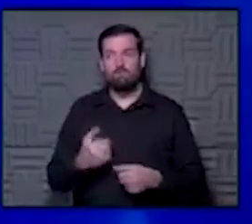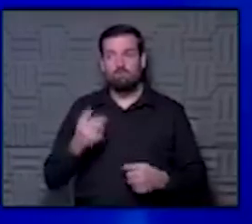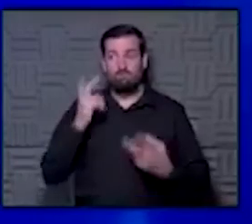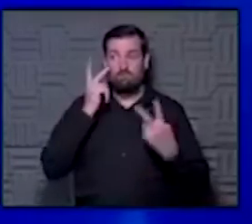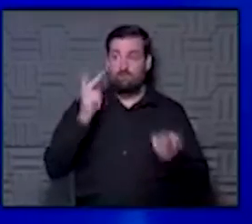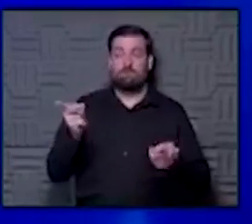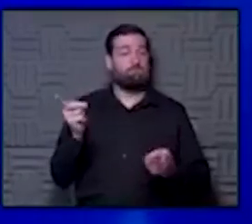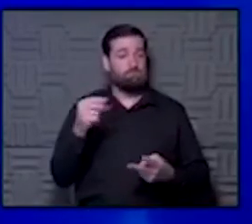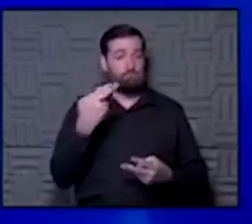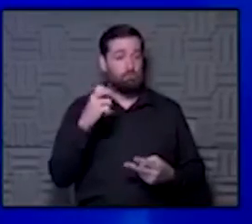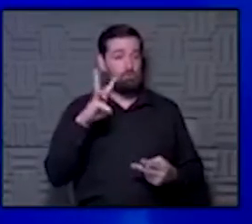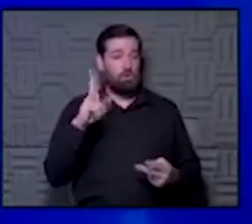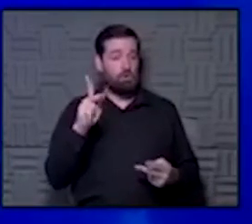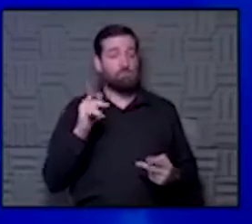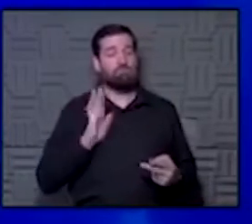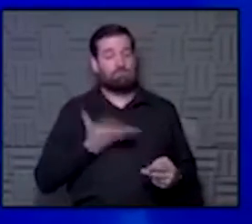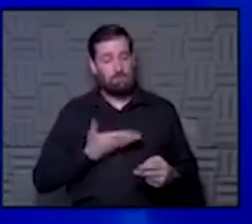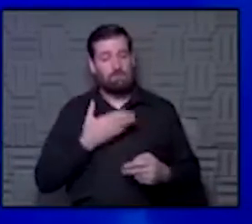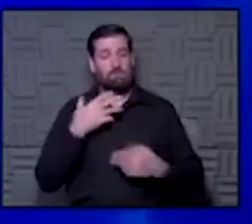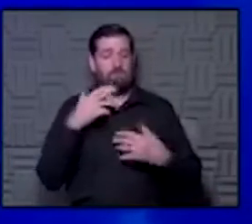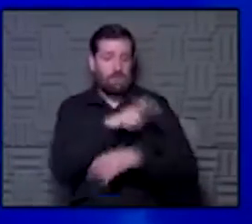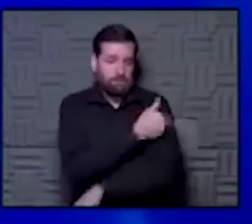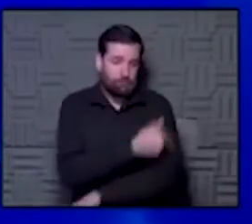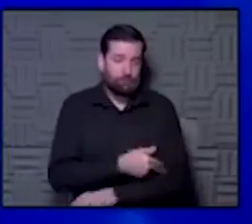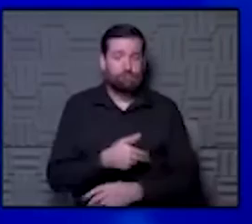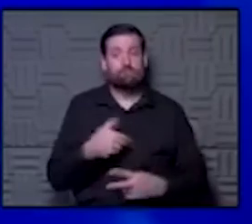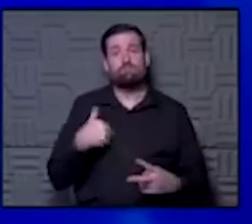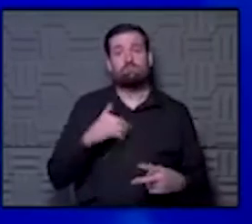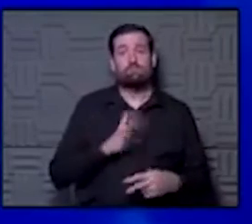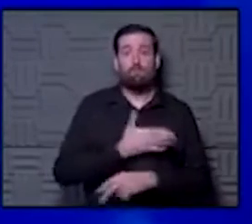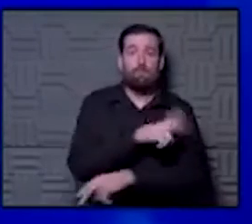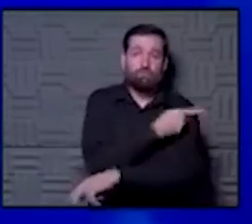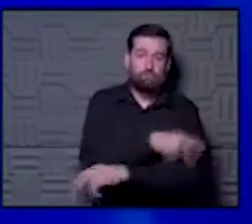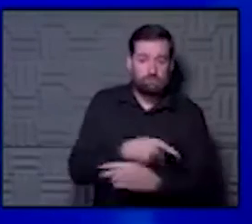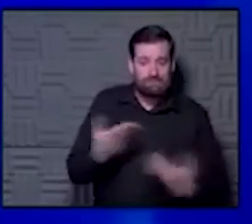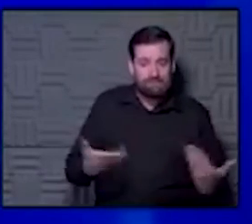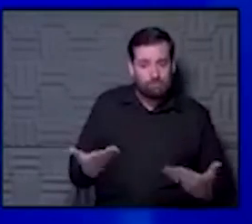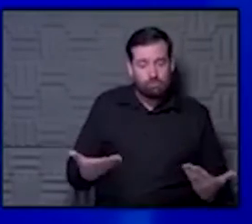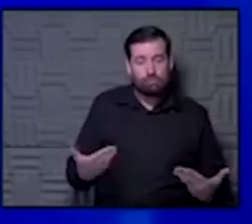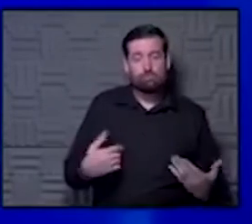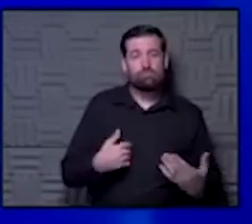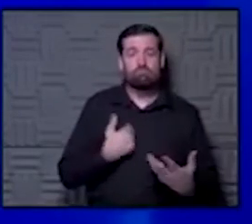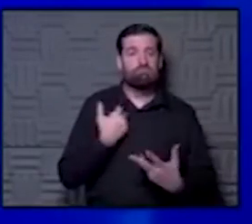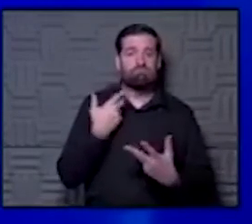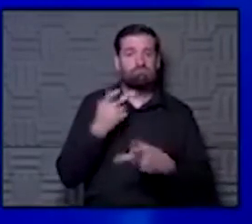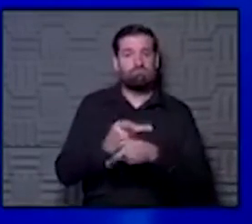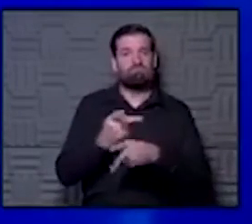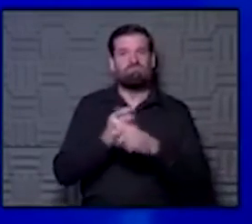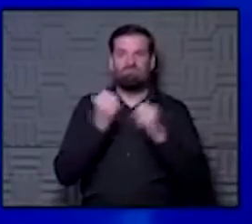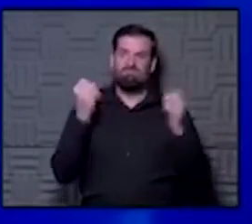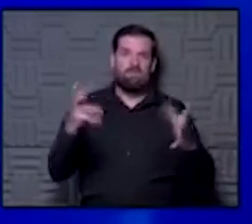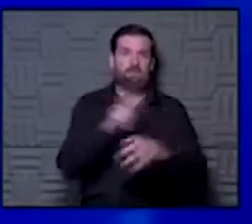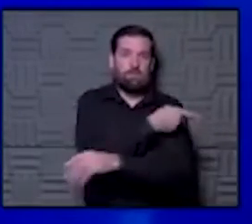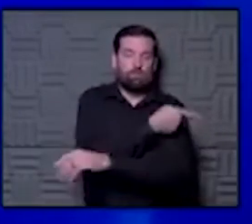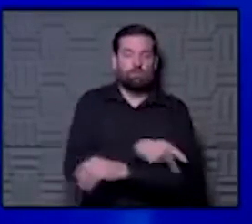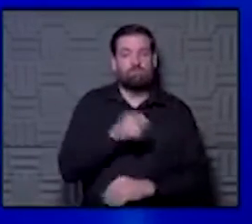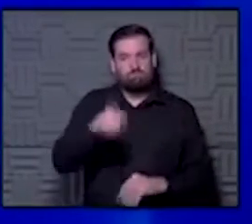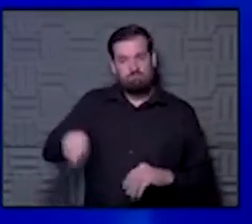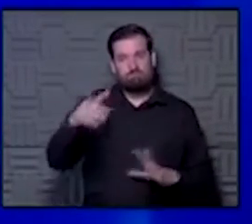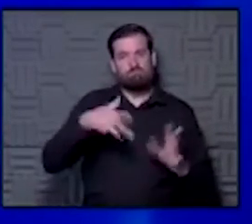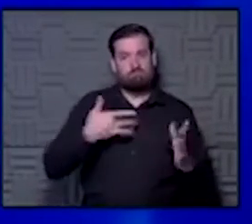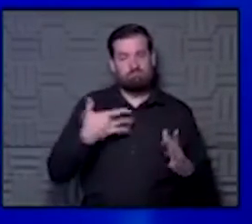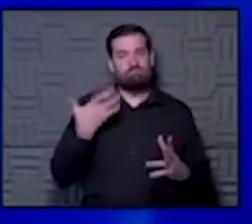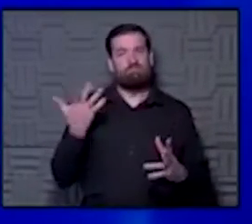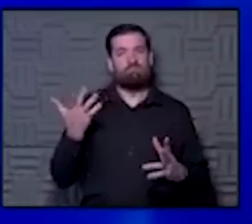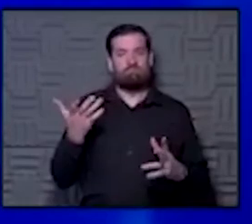that, you said Hawk in our, in our hospital, with our patients who are here, I take care of a lot of patients. Those people feel the need